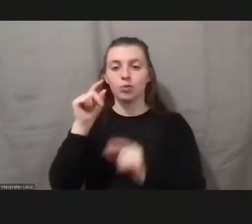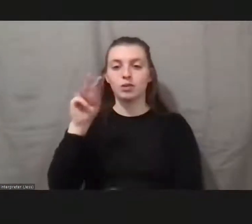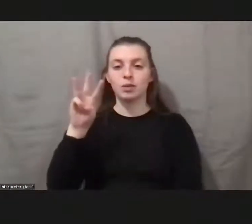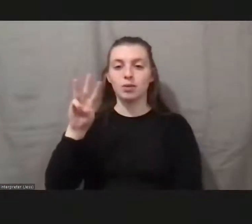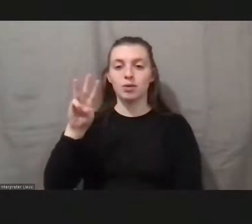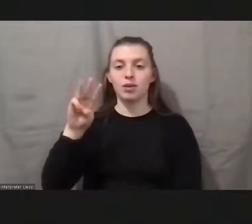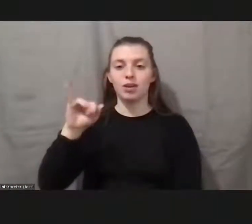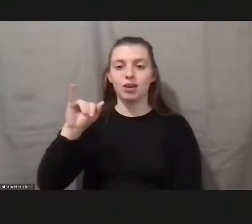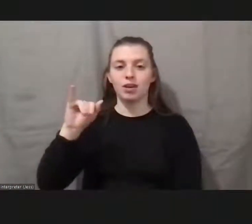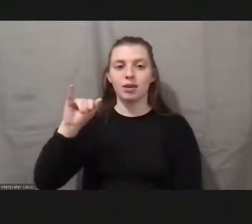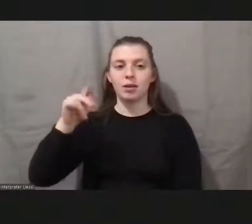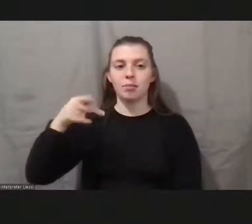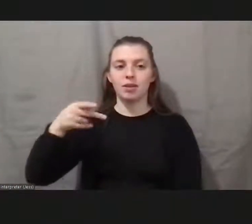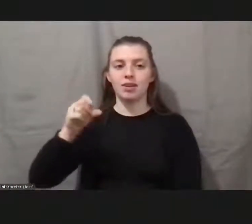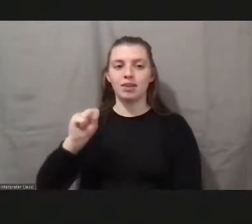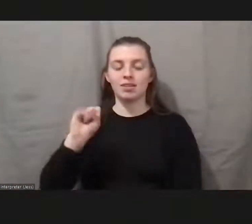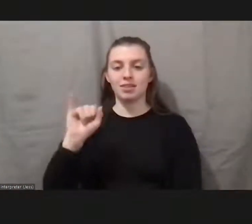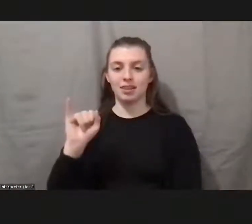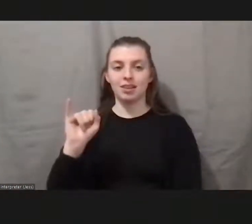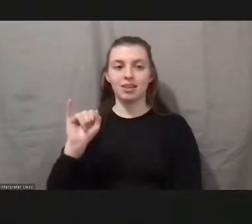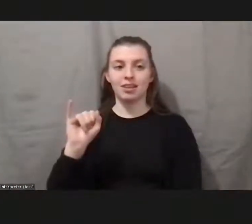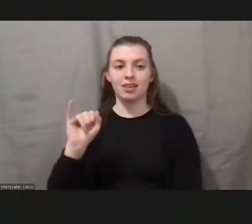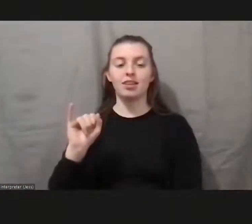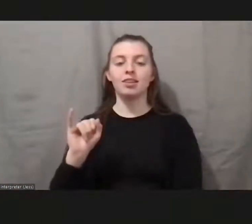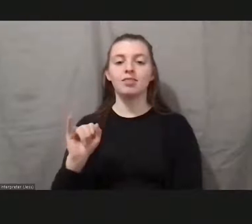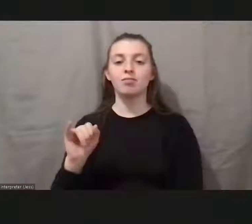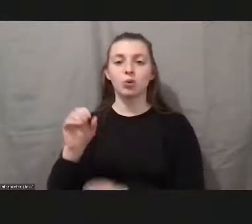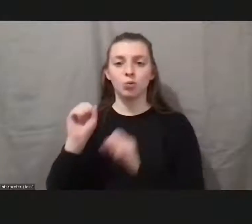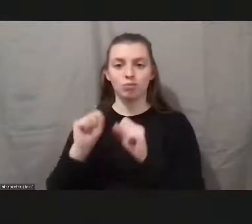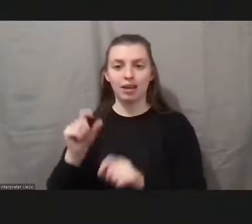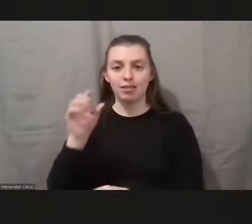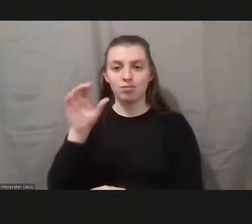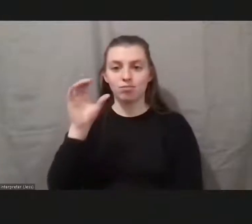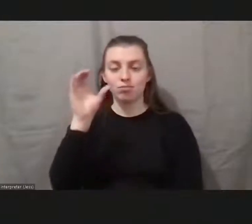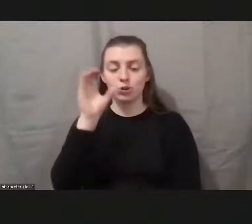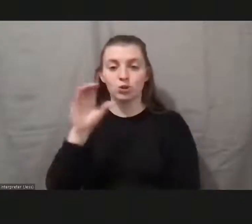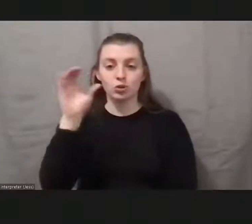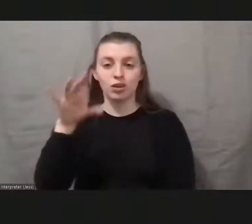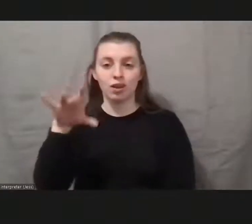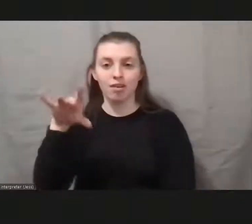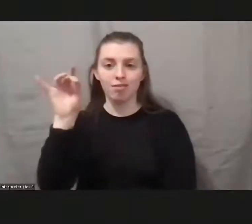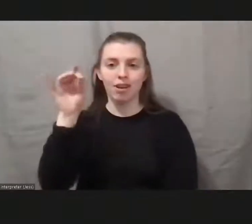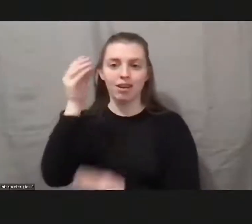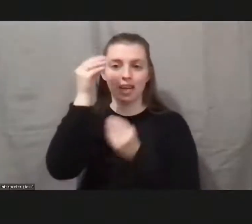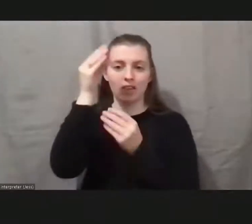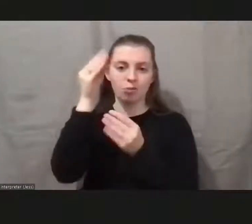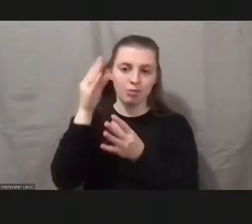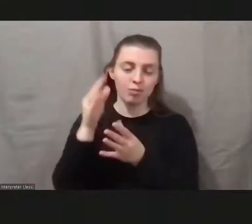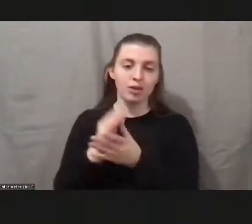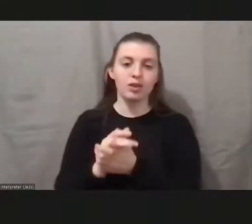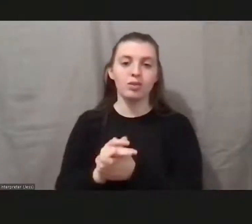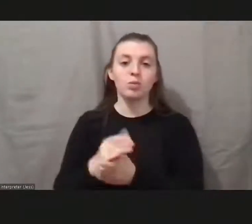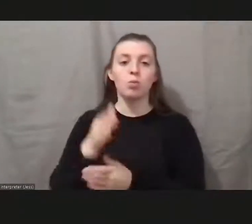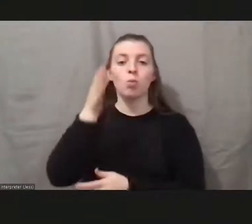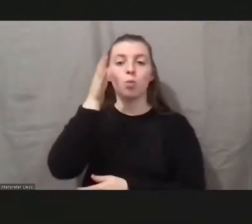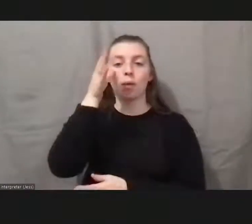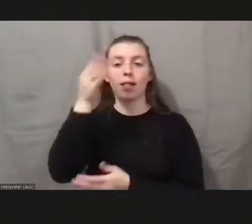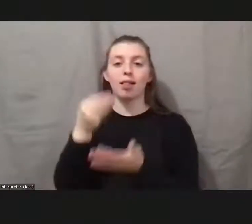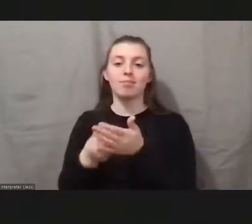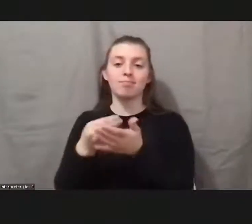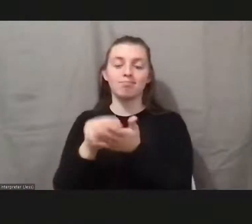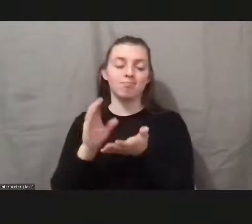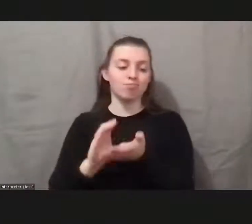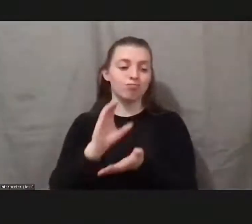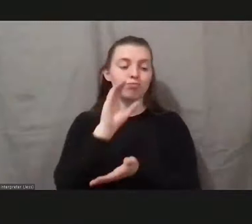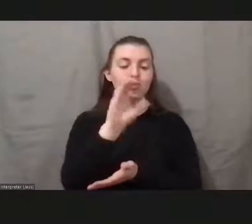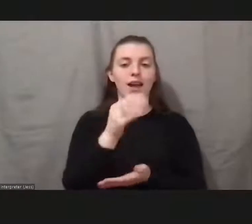that. And it is a program that we love to recommend to folks because it can cover eligible expenses for training.